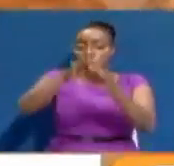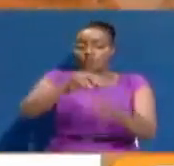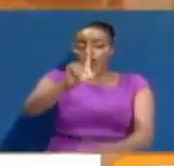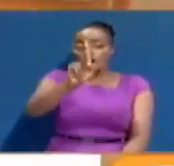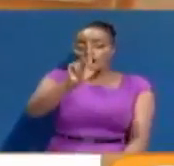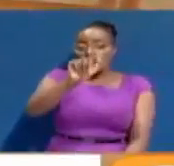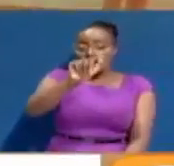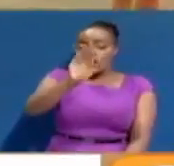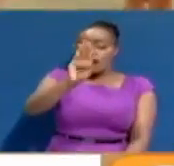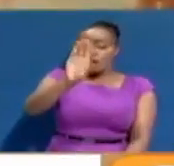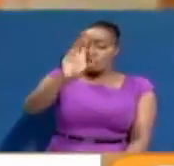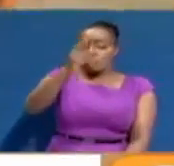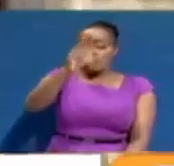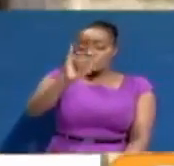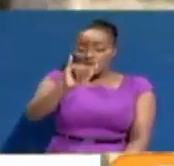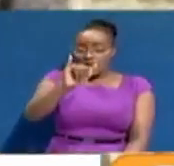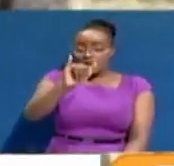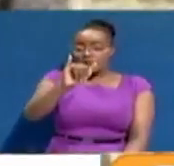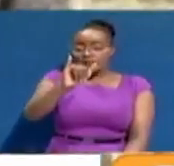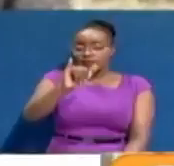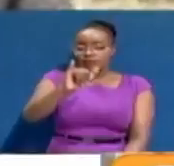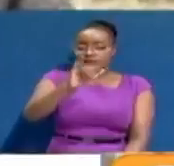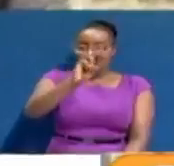Kabuchai parliamentary by-election.